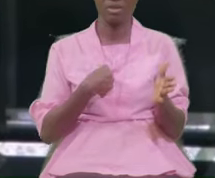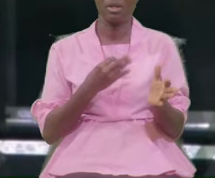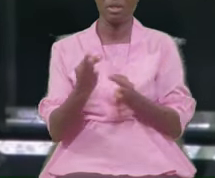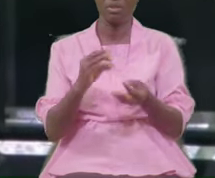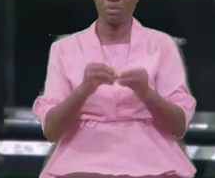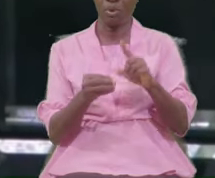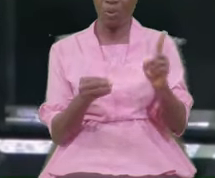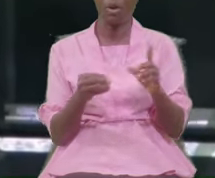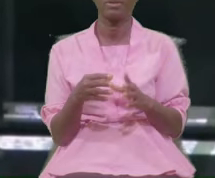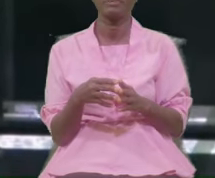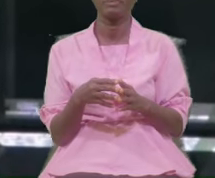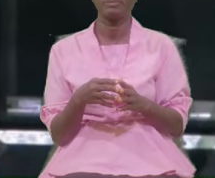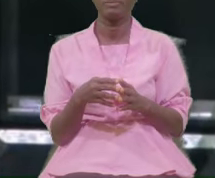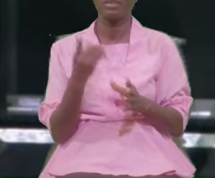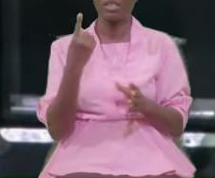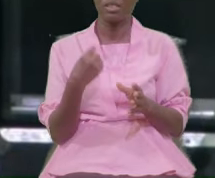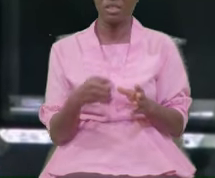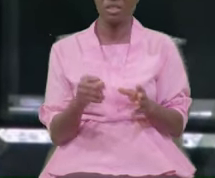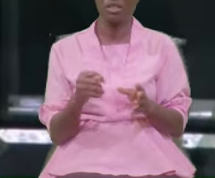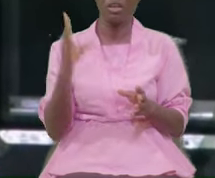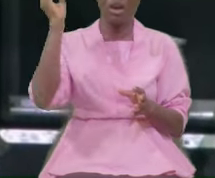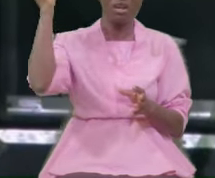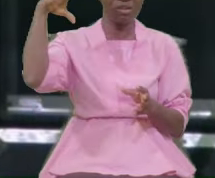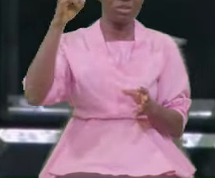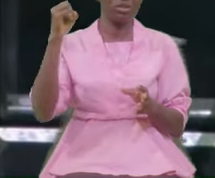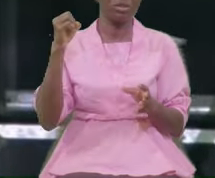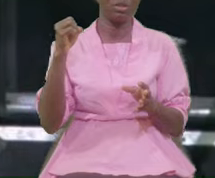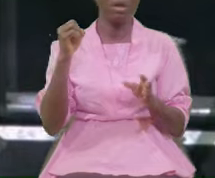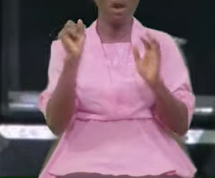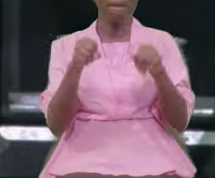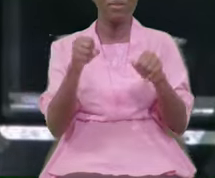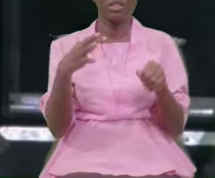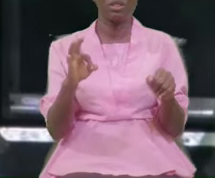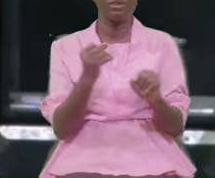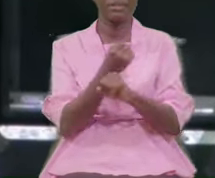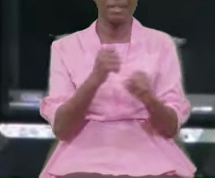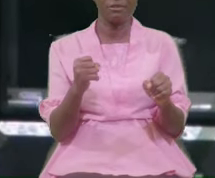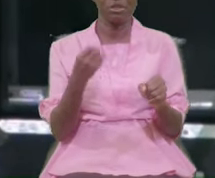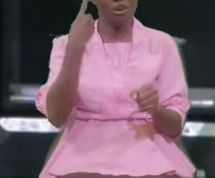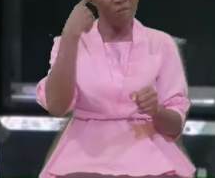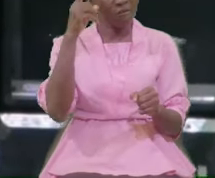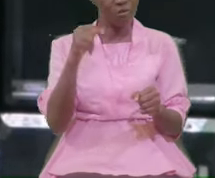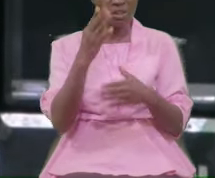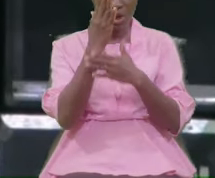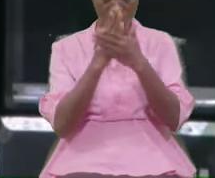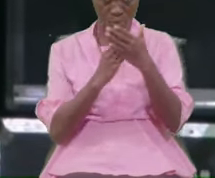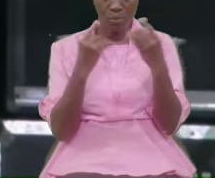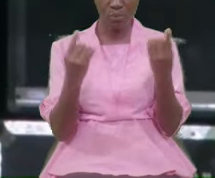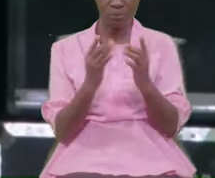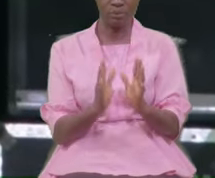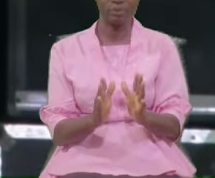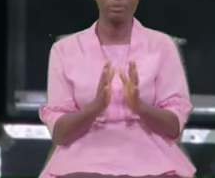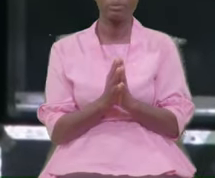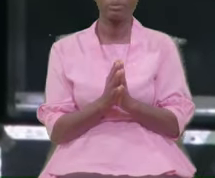possibility of salvation for the pen ang posible grasya